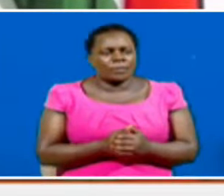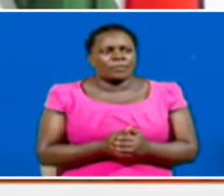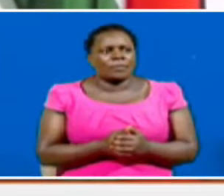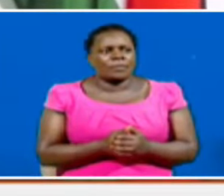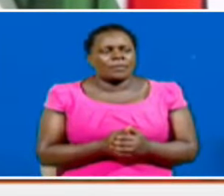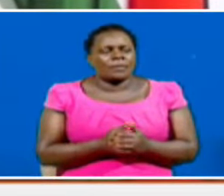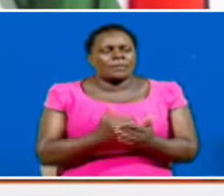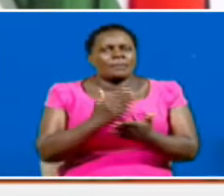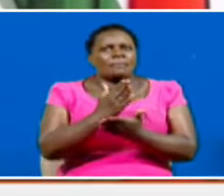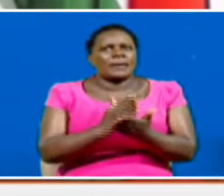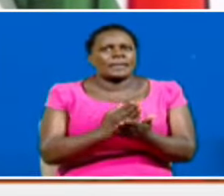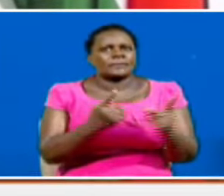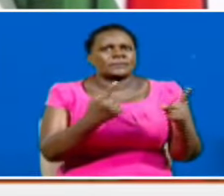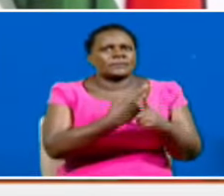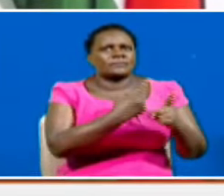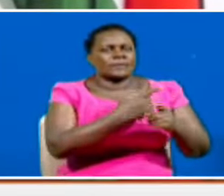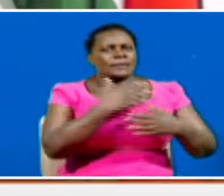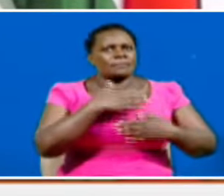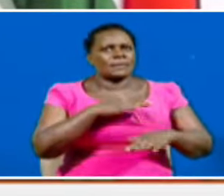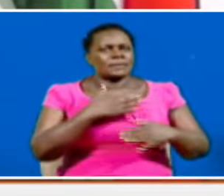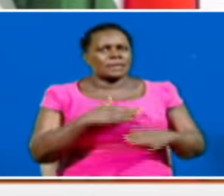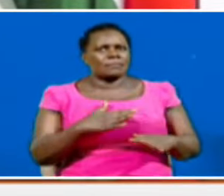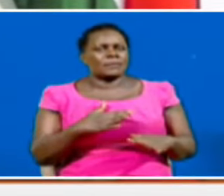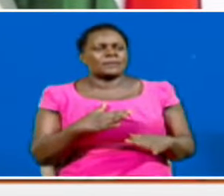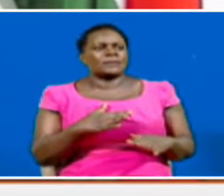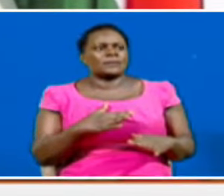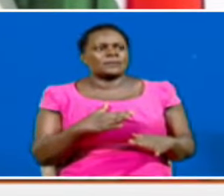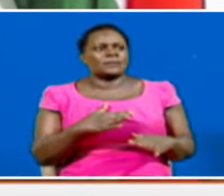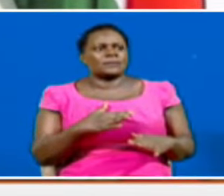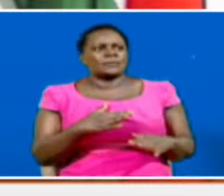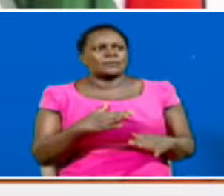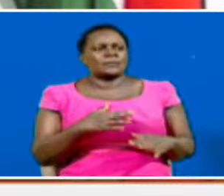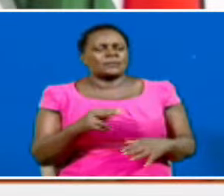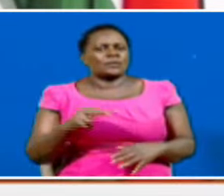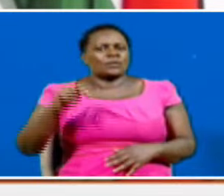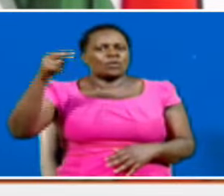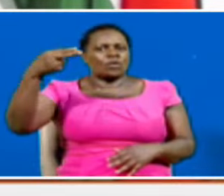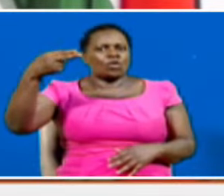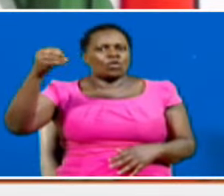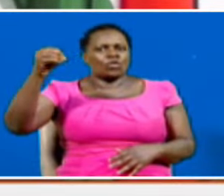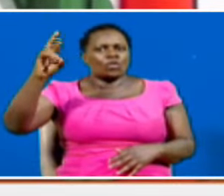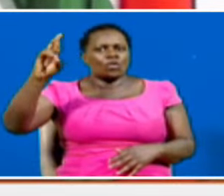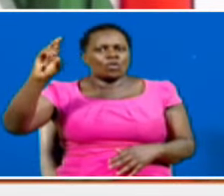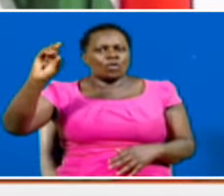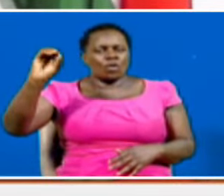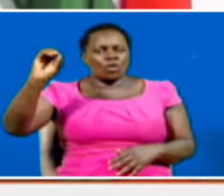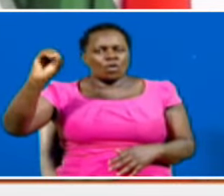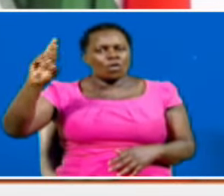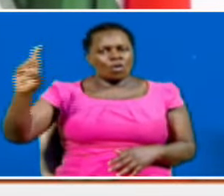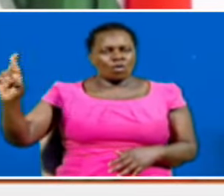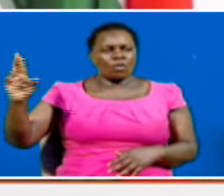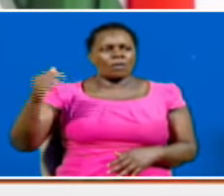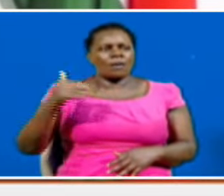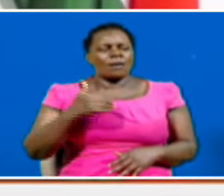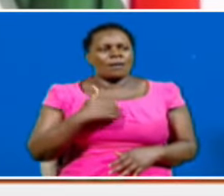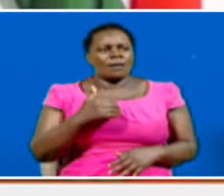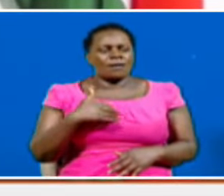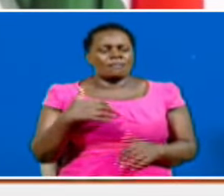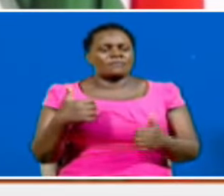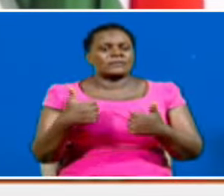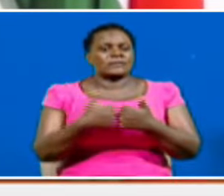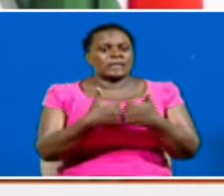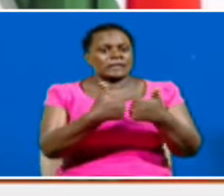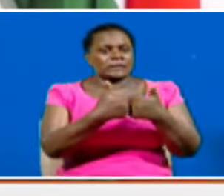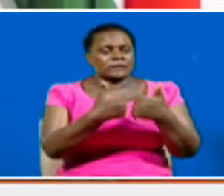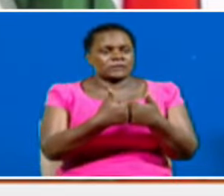za Marsabit, hasa sehemu za North Horr constituency, tumekuwa na hiyo changamoto,